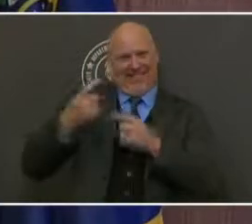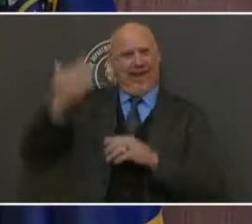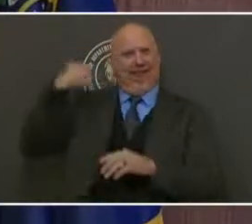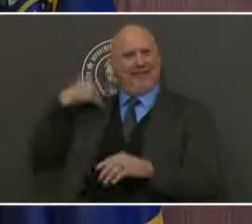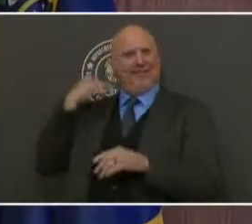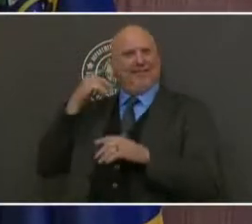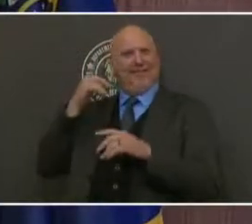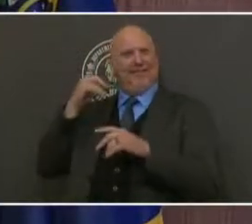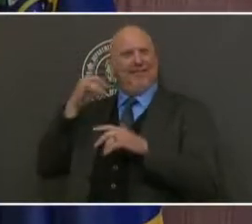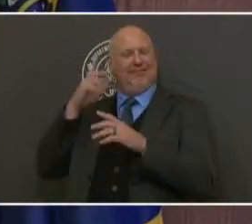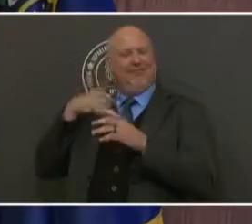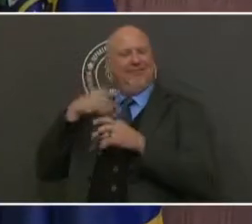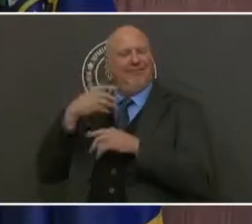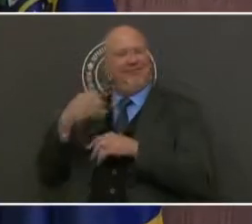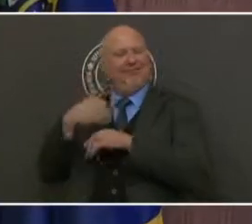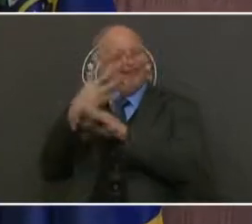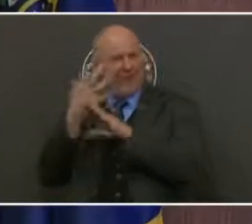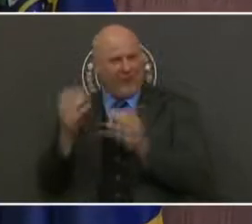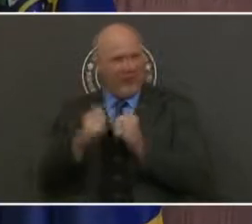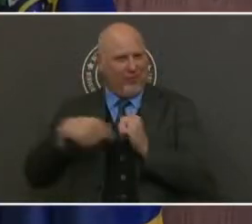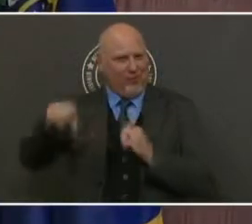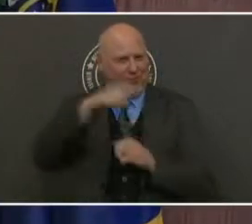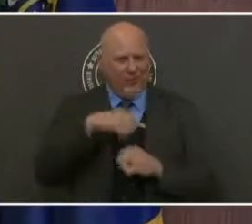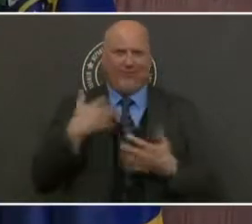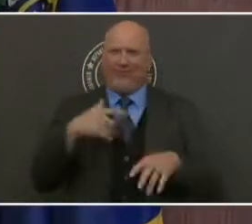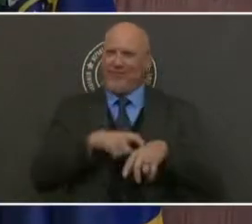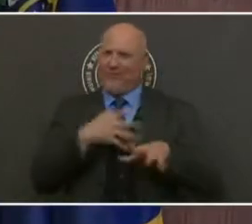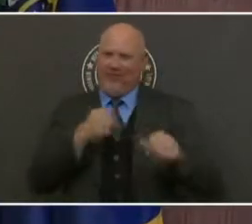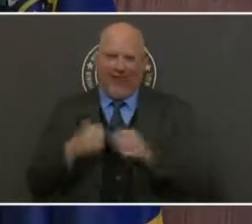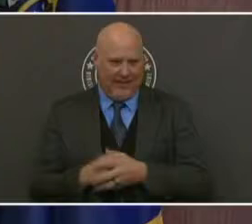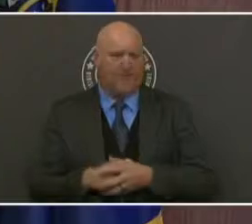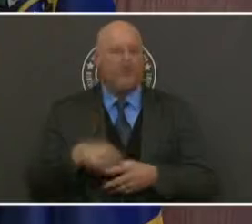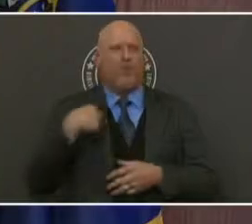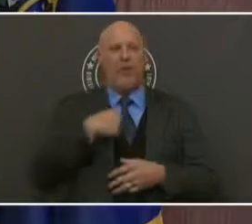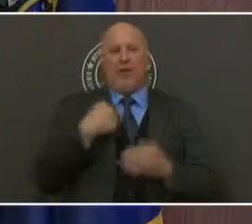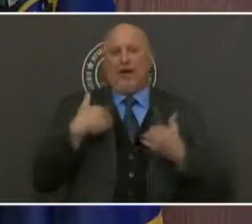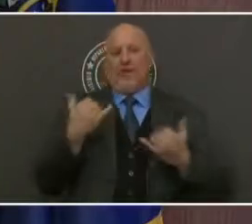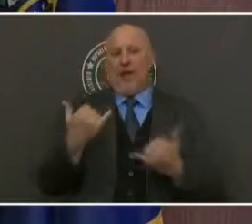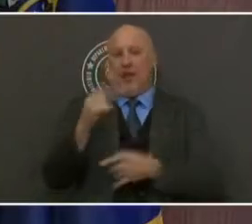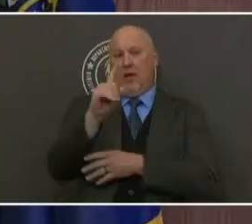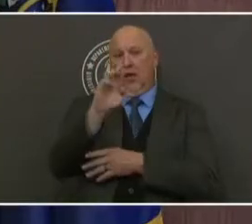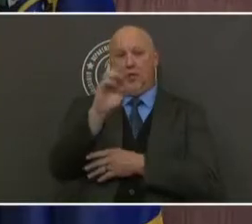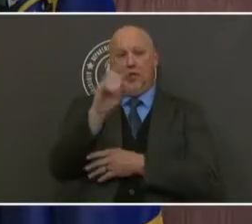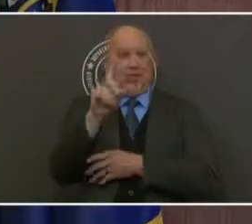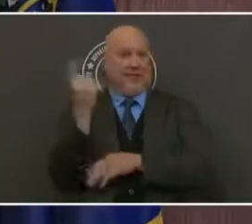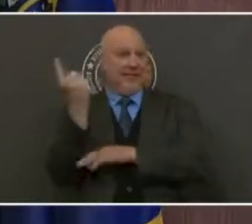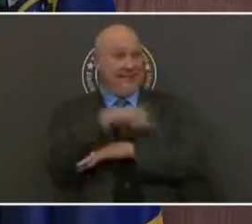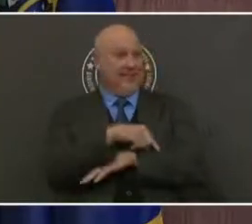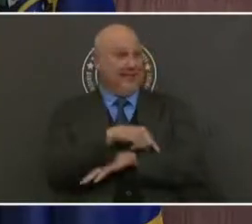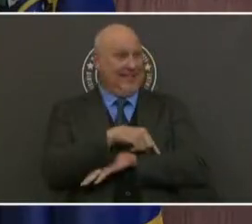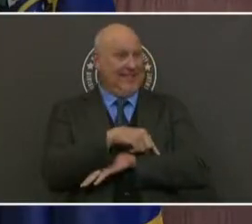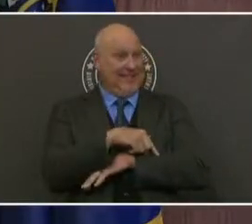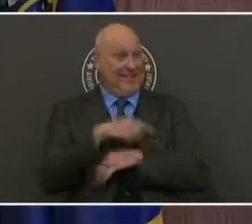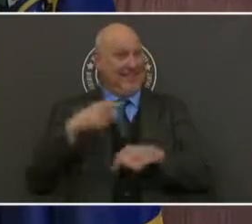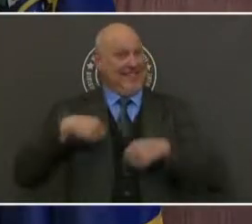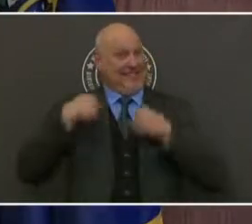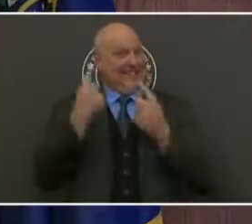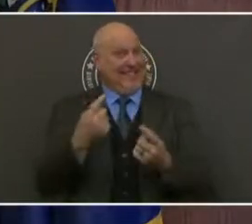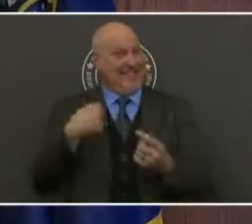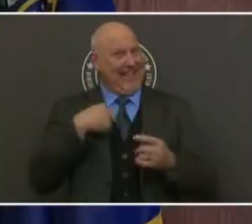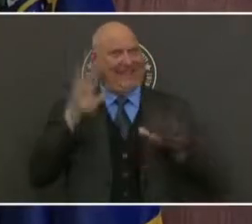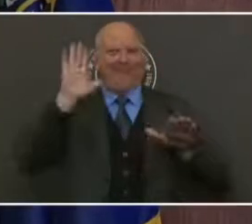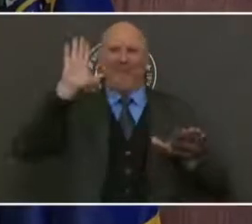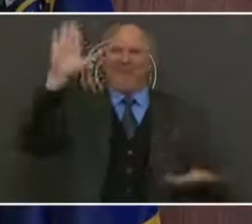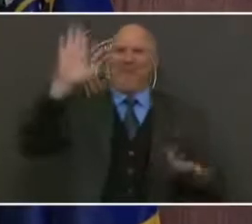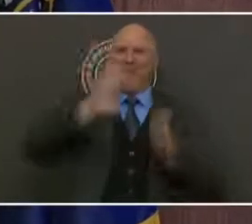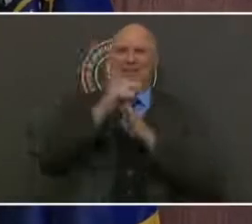guess, 101 days since our administration was sworn in, and it's been an incredible honor over the past 100 days to serve